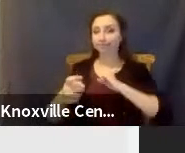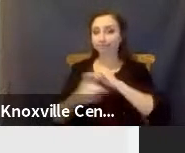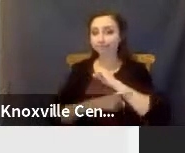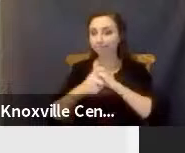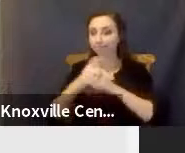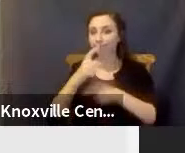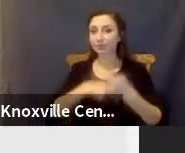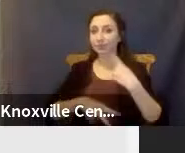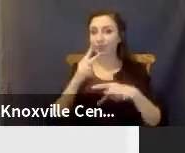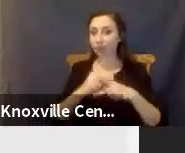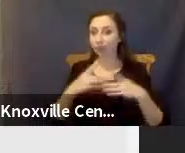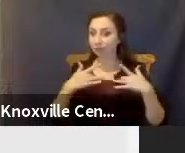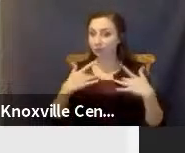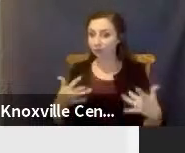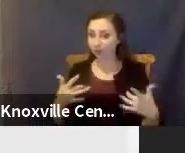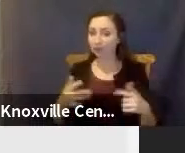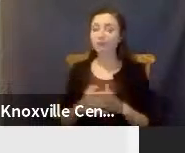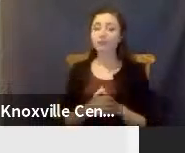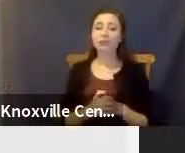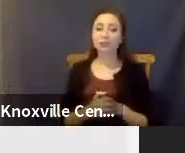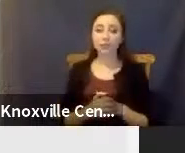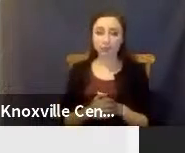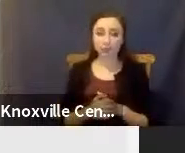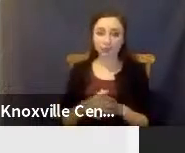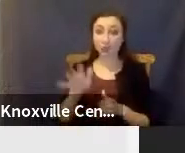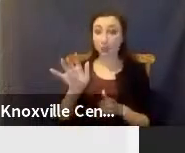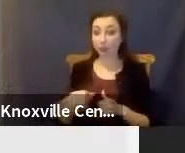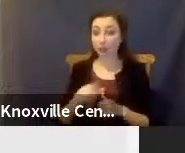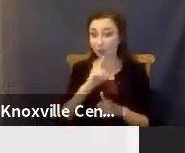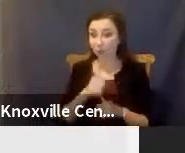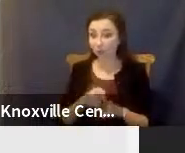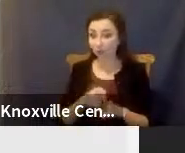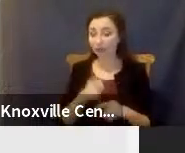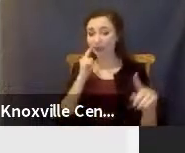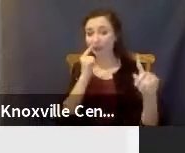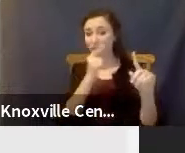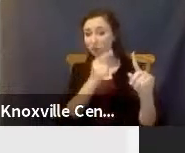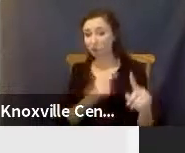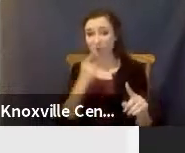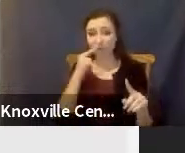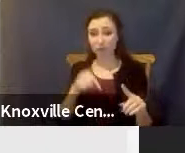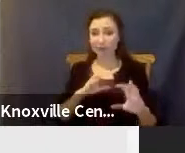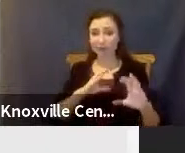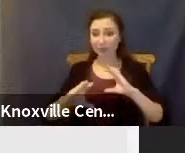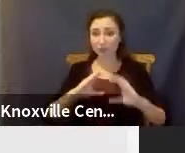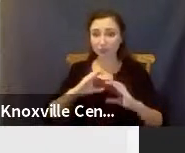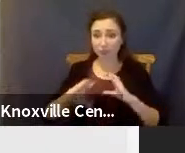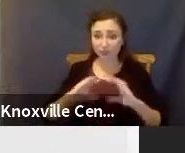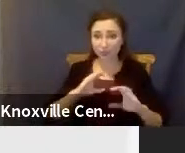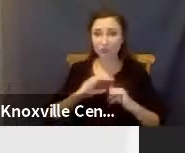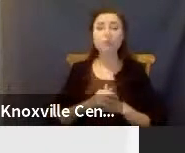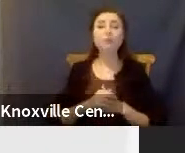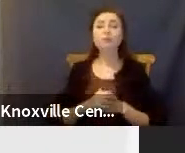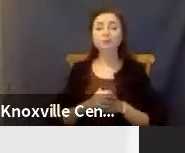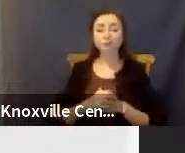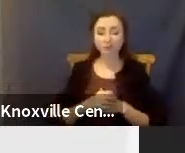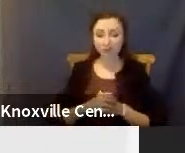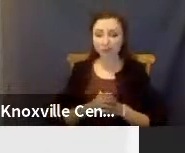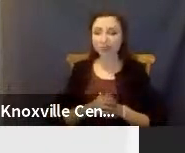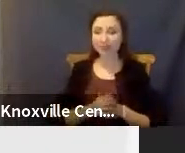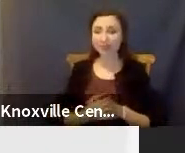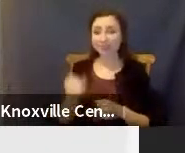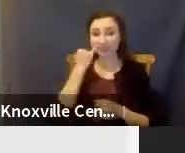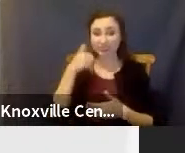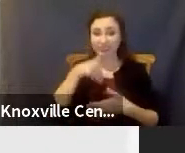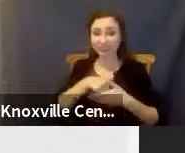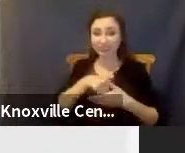event? And so that was really the point of this conversation, is that if